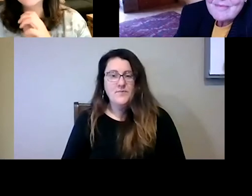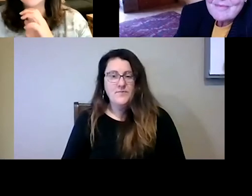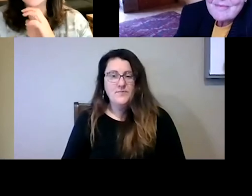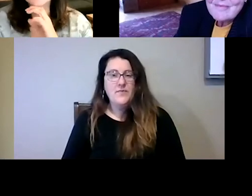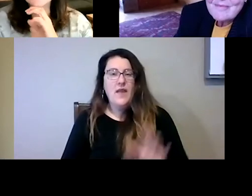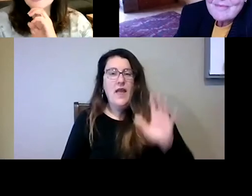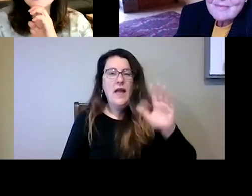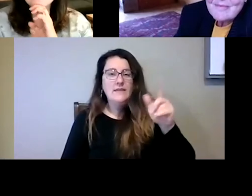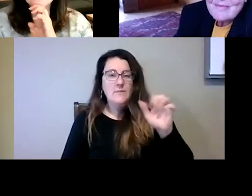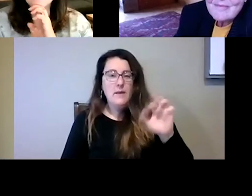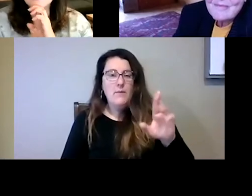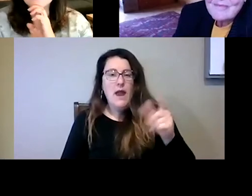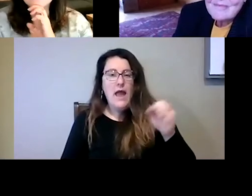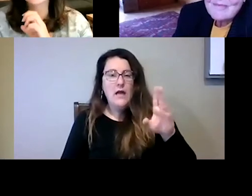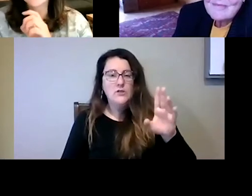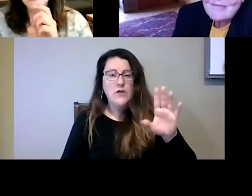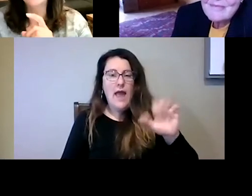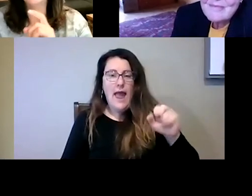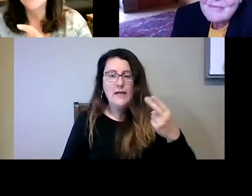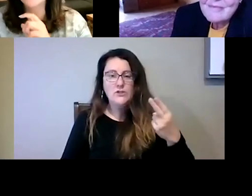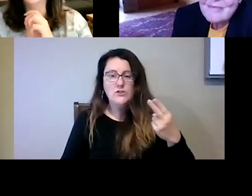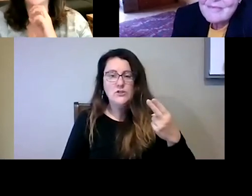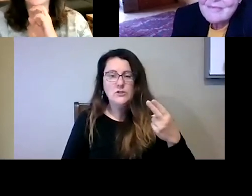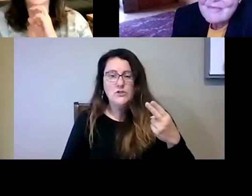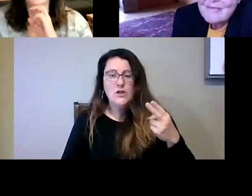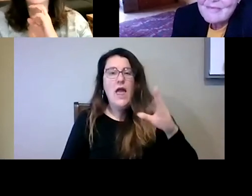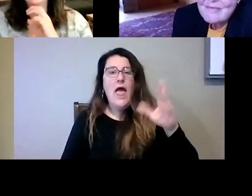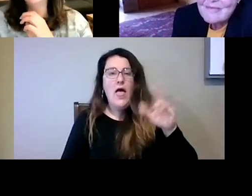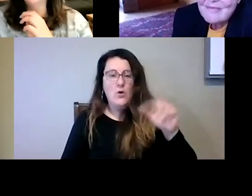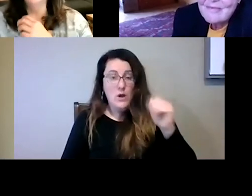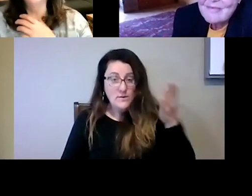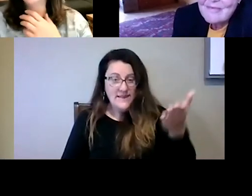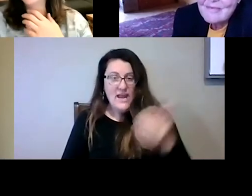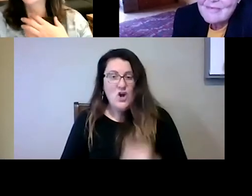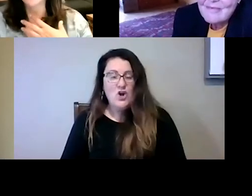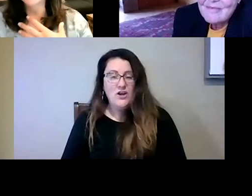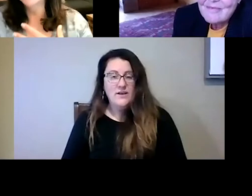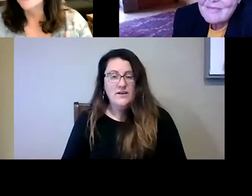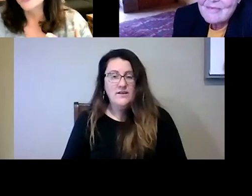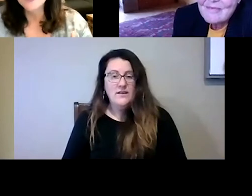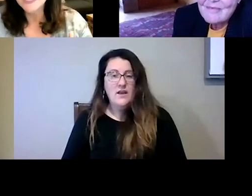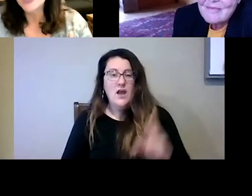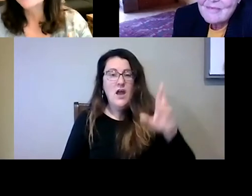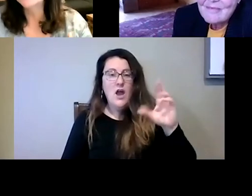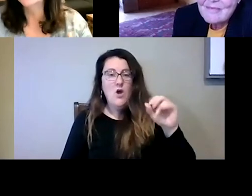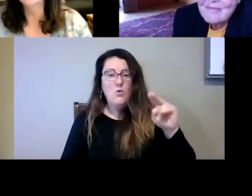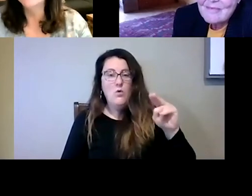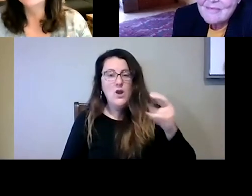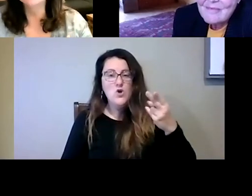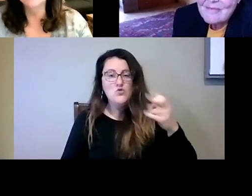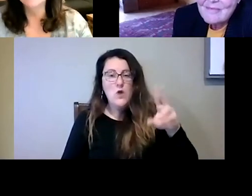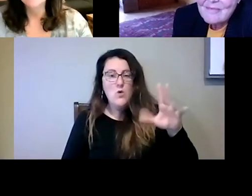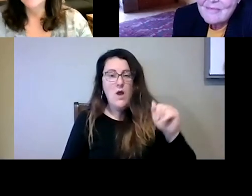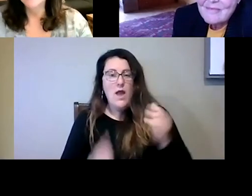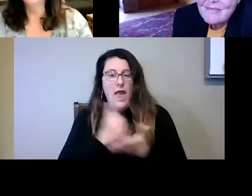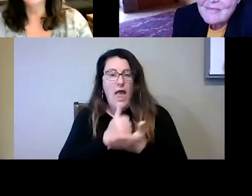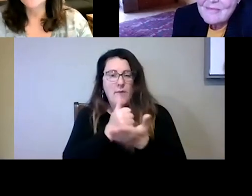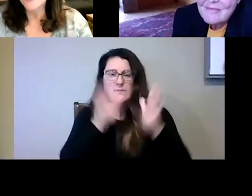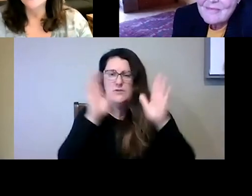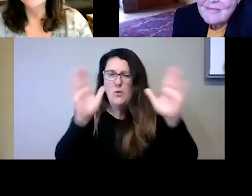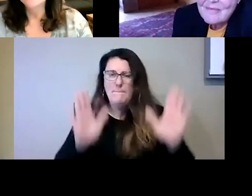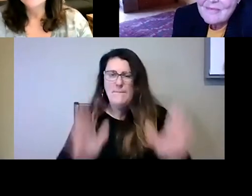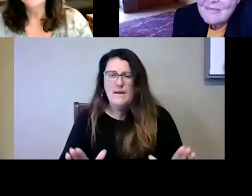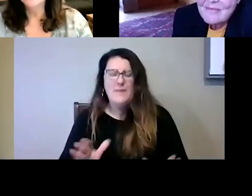Assembly Member Ash Calra was there. But, Ron Herrera helped us tremendously. I'm